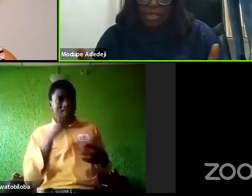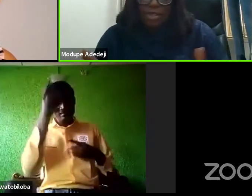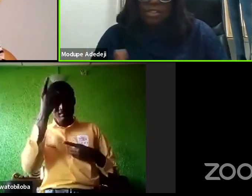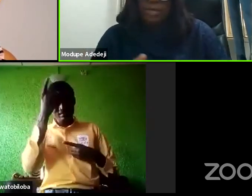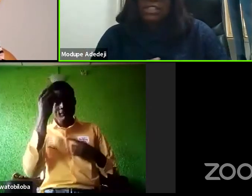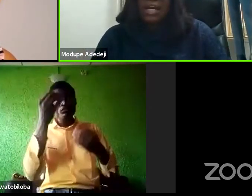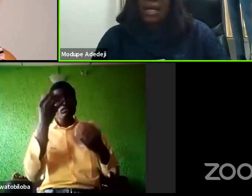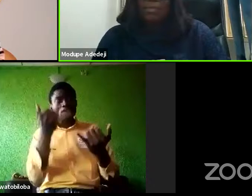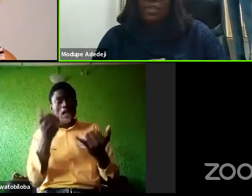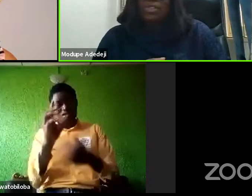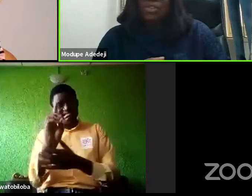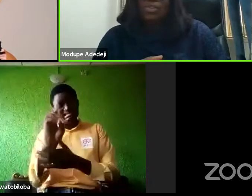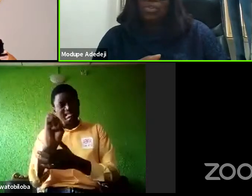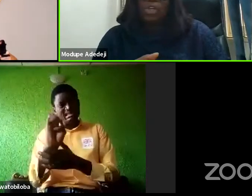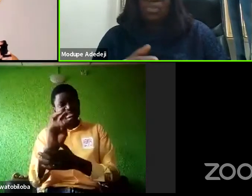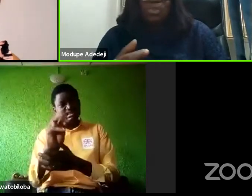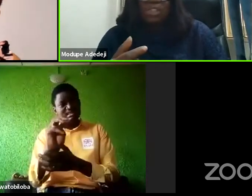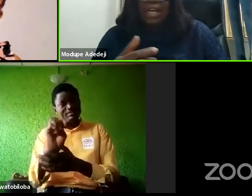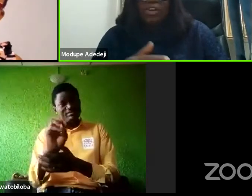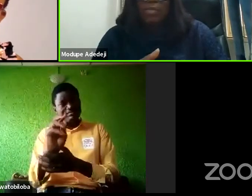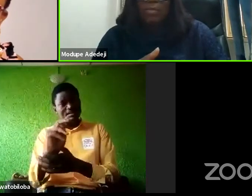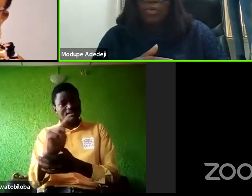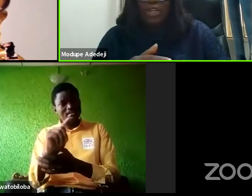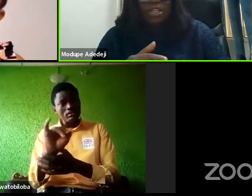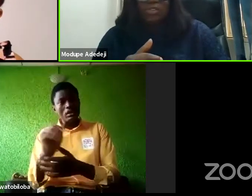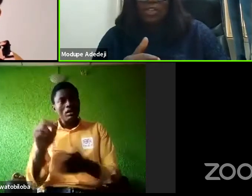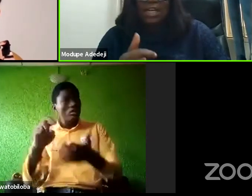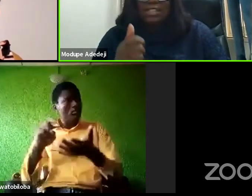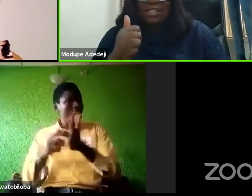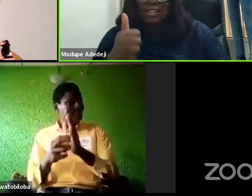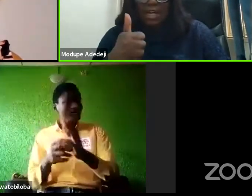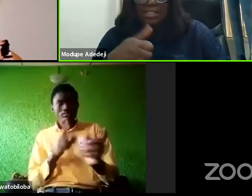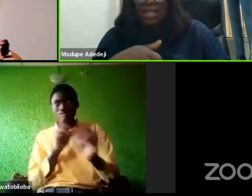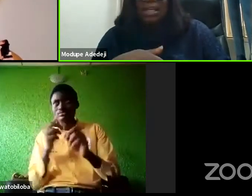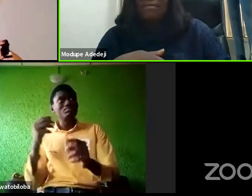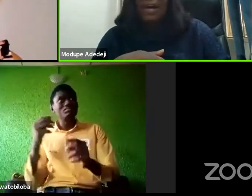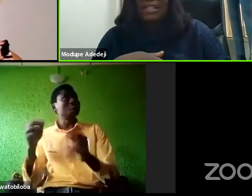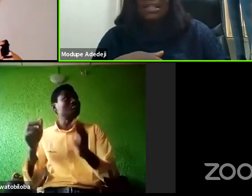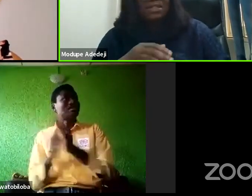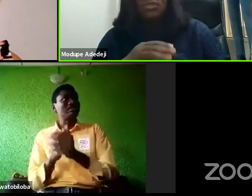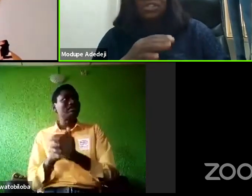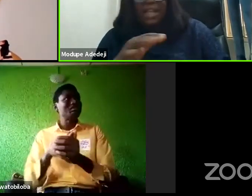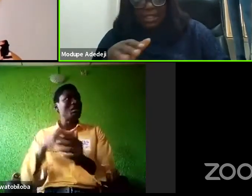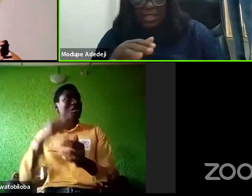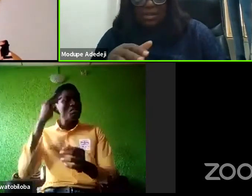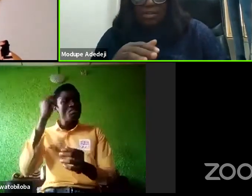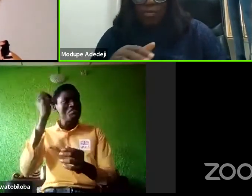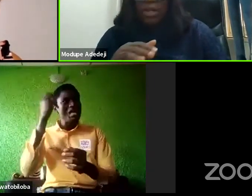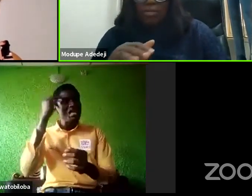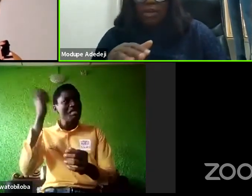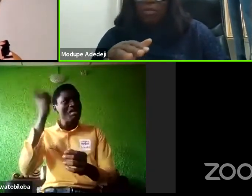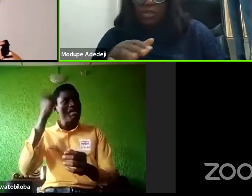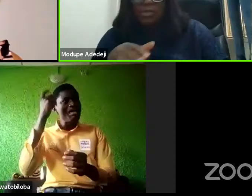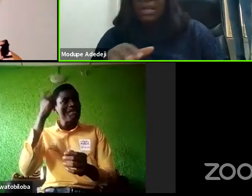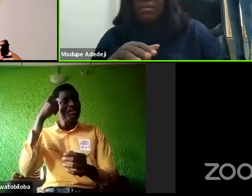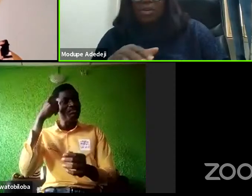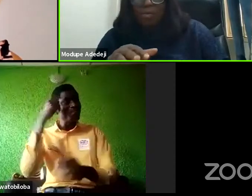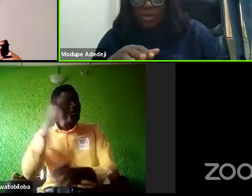dementia, ability, you just notice that your memory is not as intact. In fact, that is even there